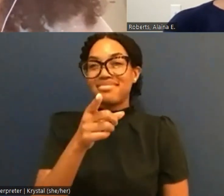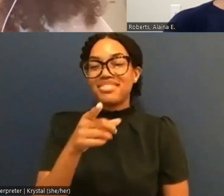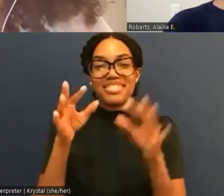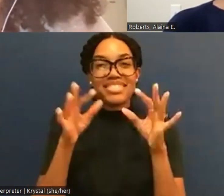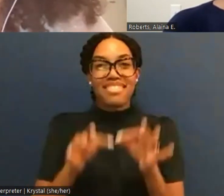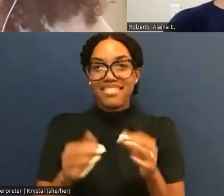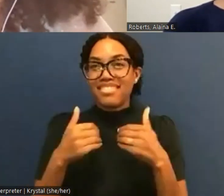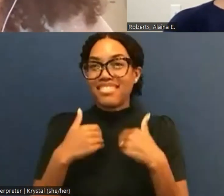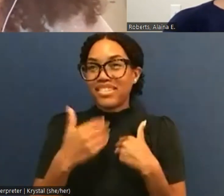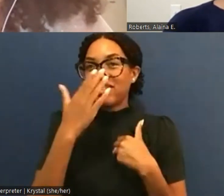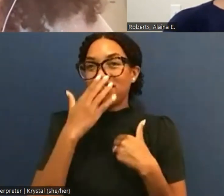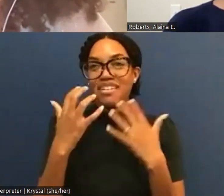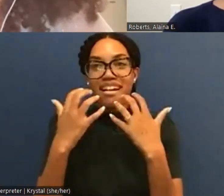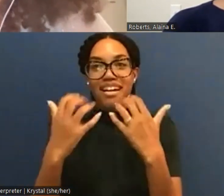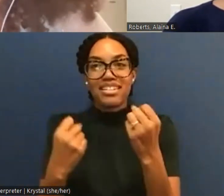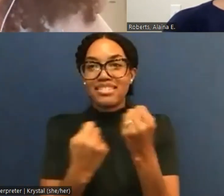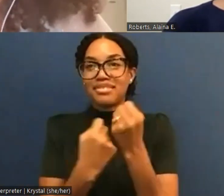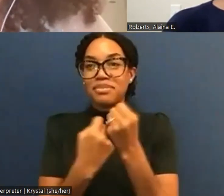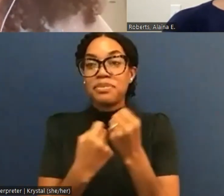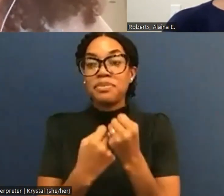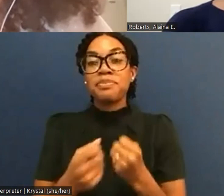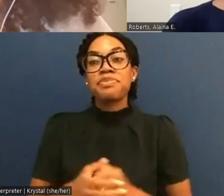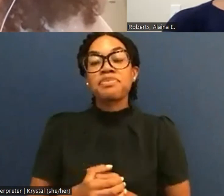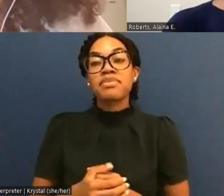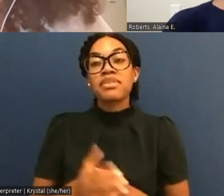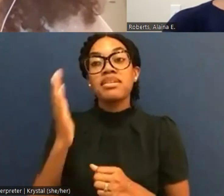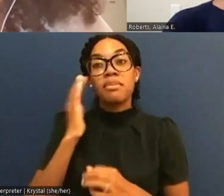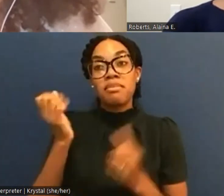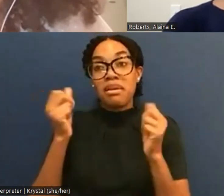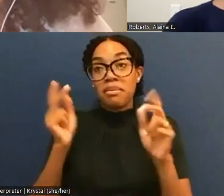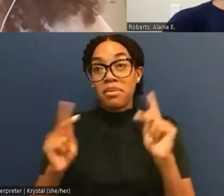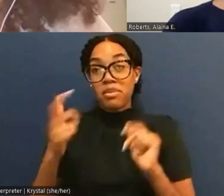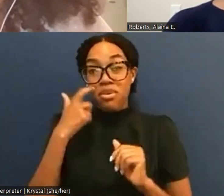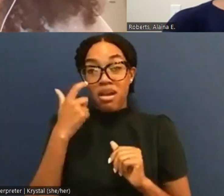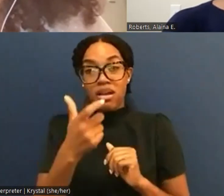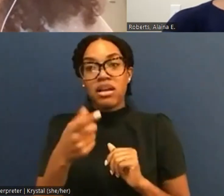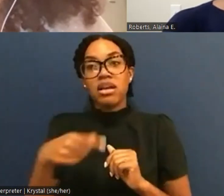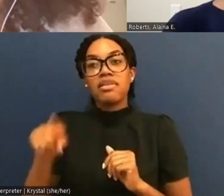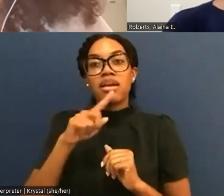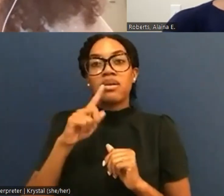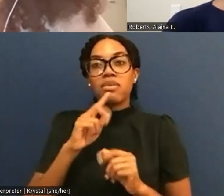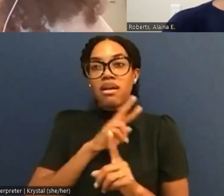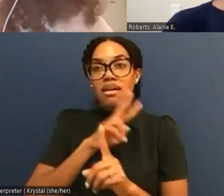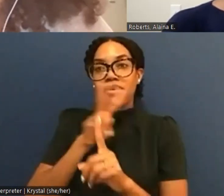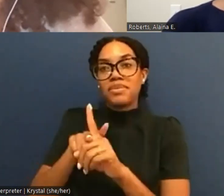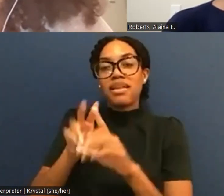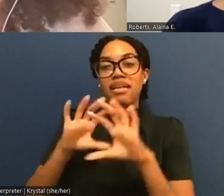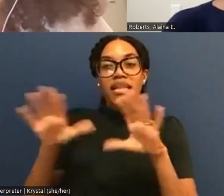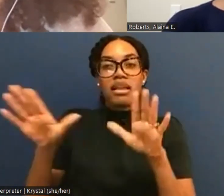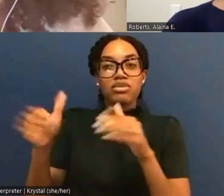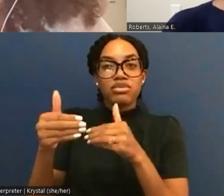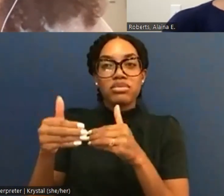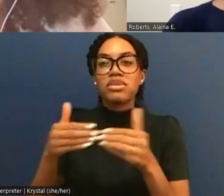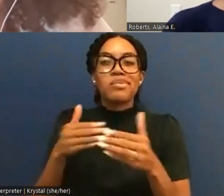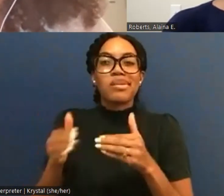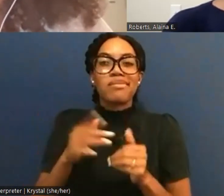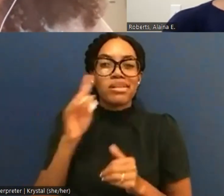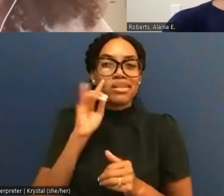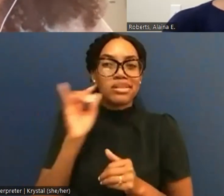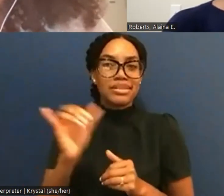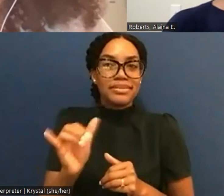that so many folks will take everything that they've learned today and bring it back to their classrooms, whatever their classrooms might look